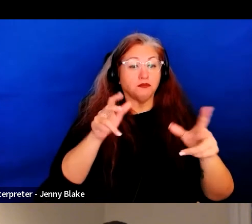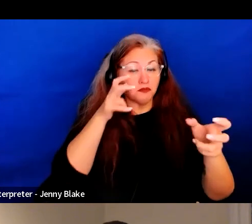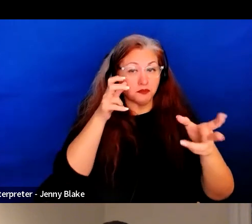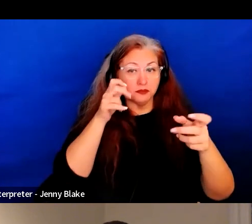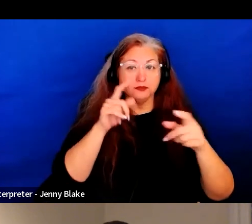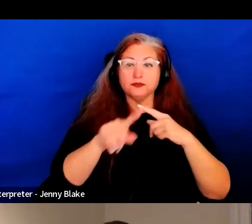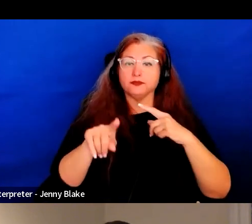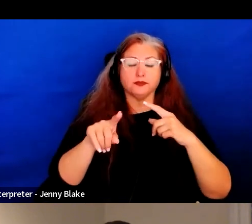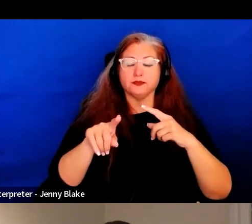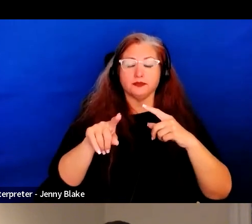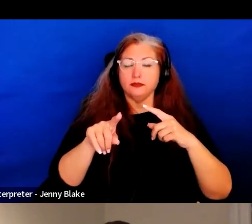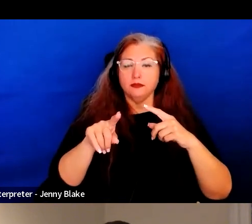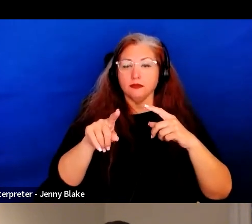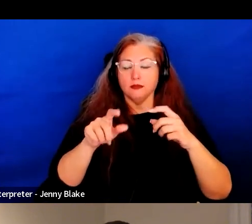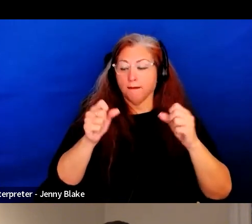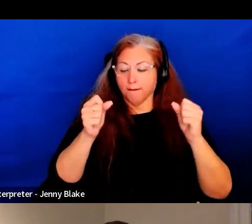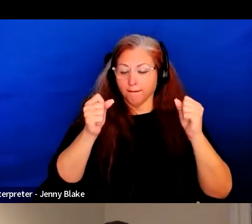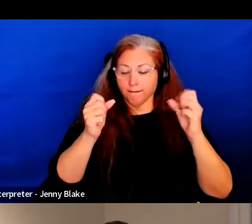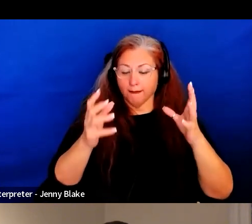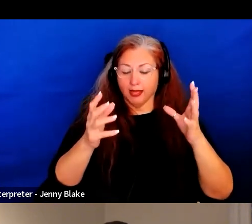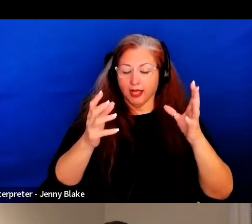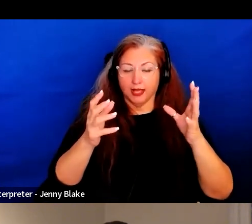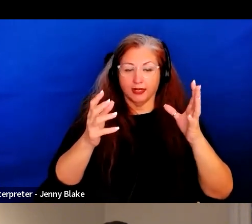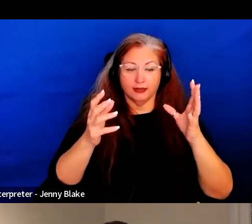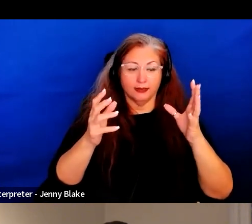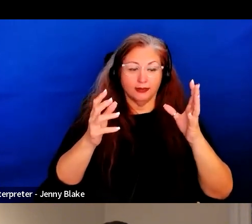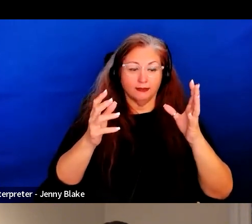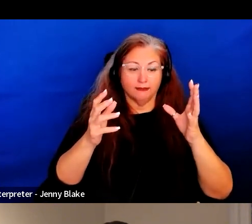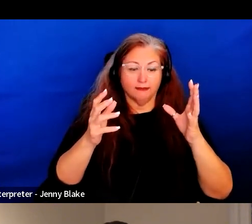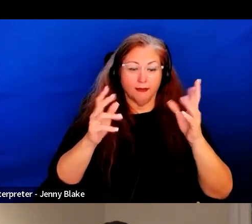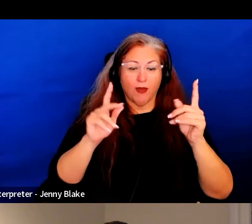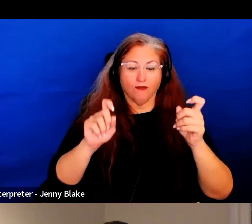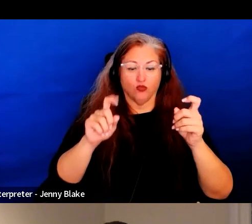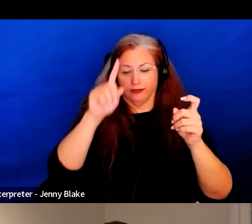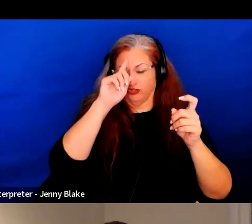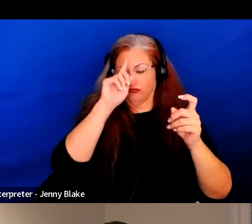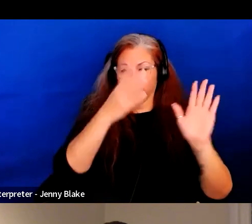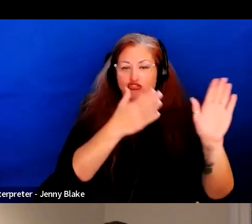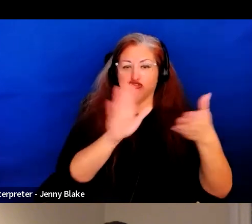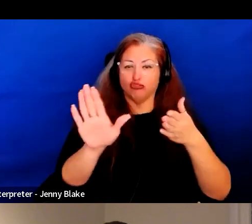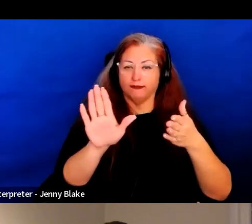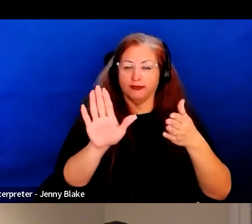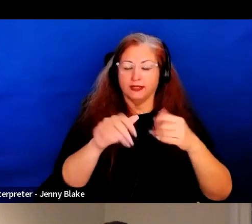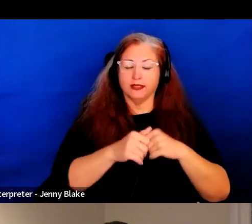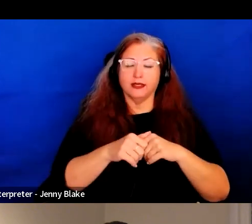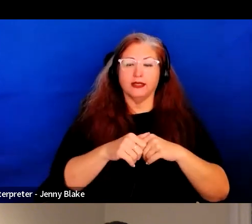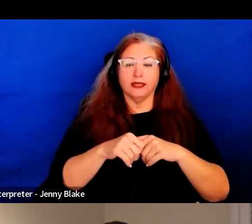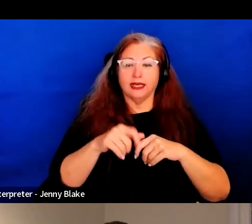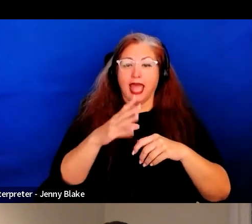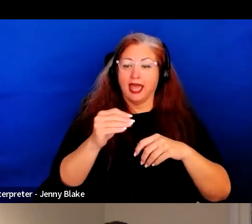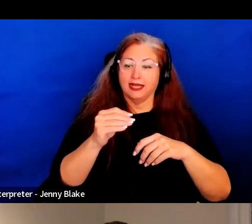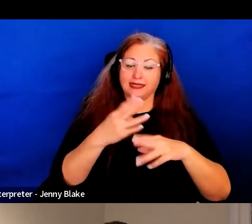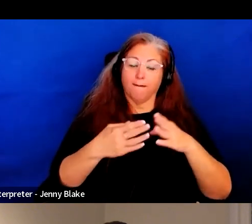think that a large kind of shift in thinking really needs to happen there. And that also, you know, some of the